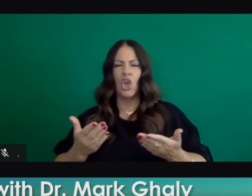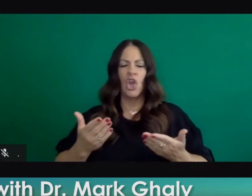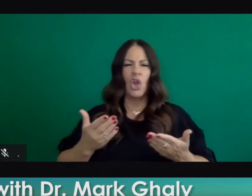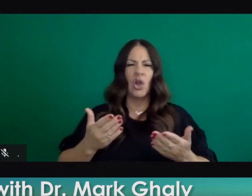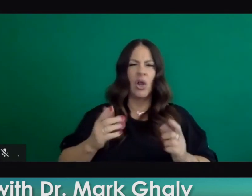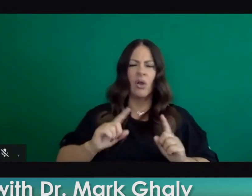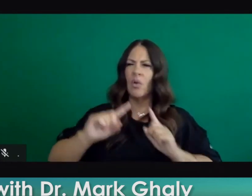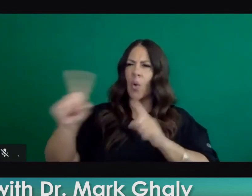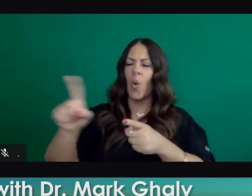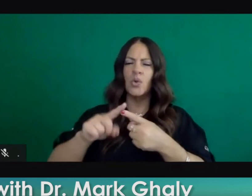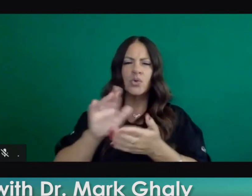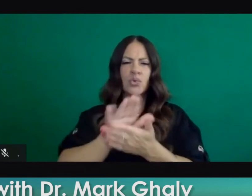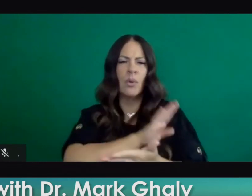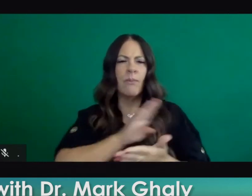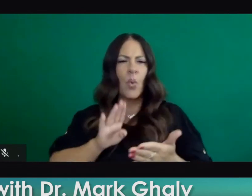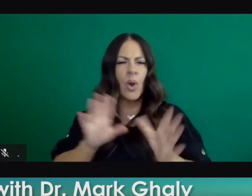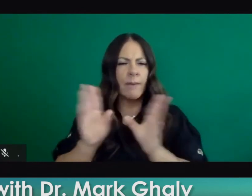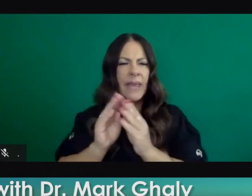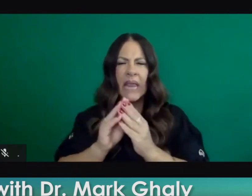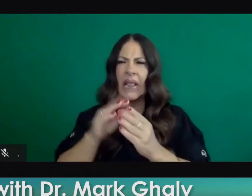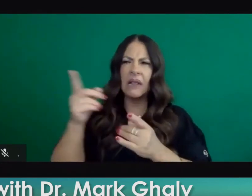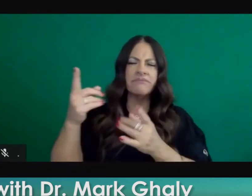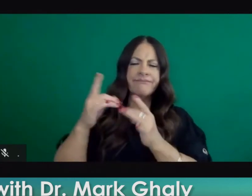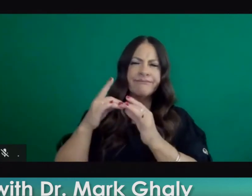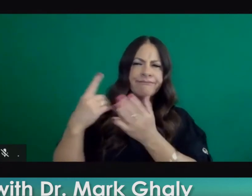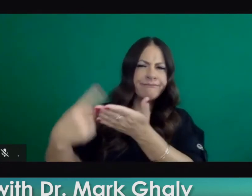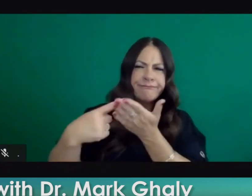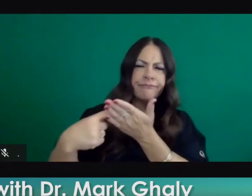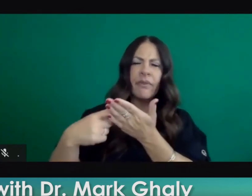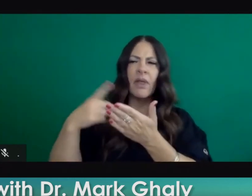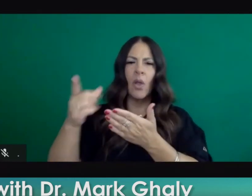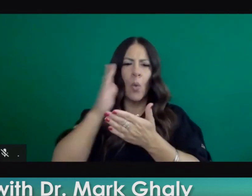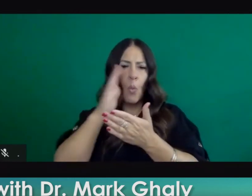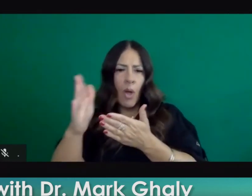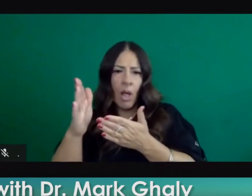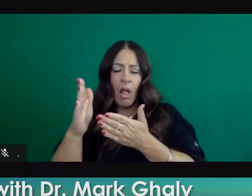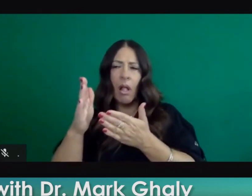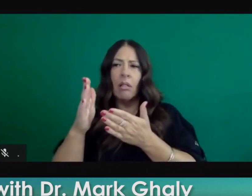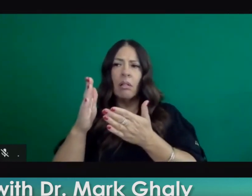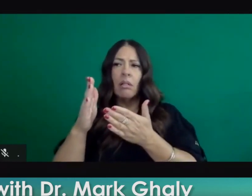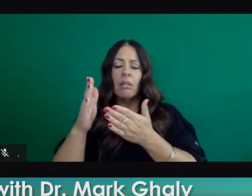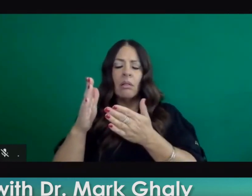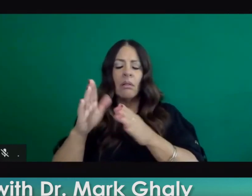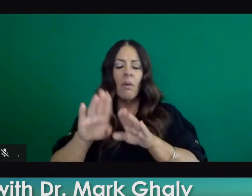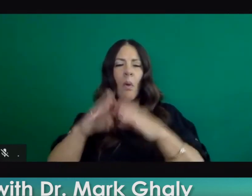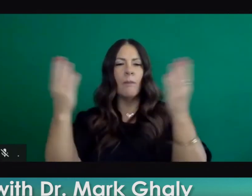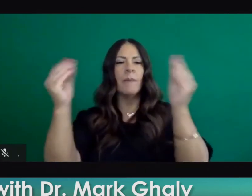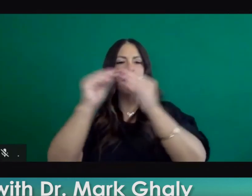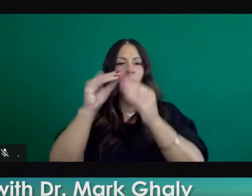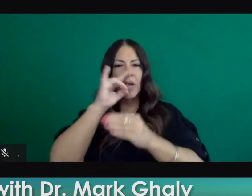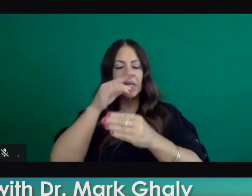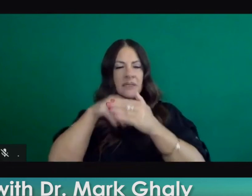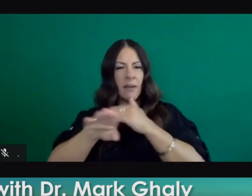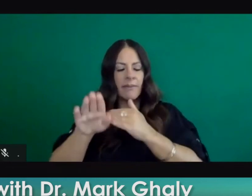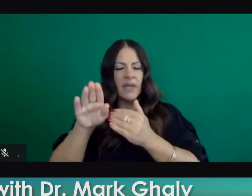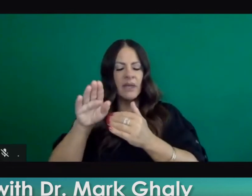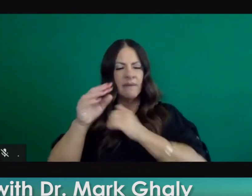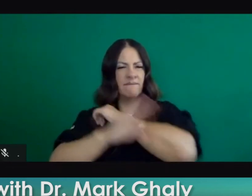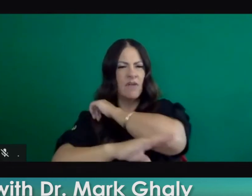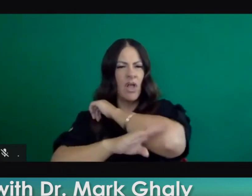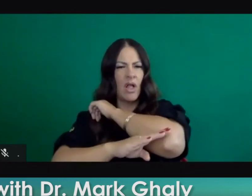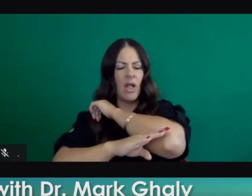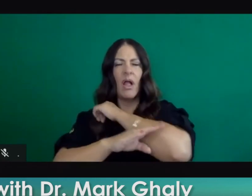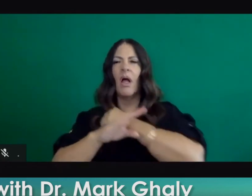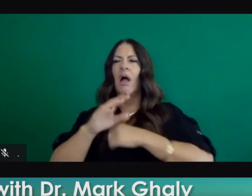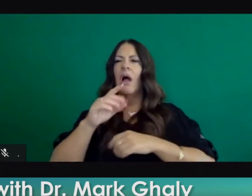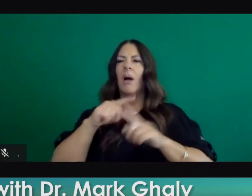meetings where they talk about the numbers are going to be increasing in the fall. And that the schools might be open for a few weeks and then